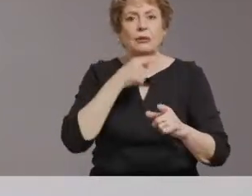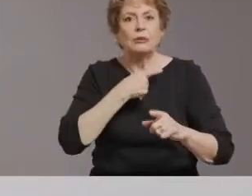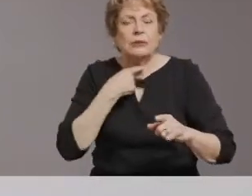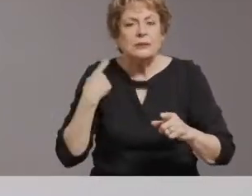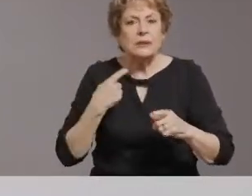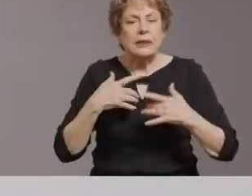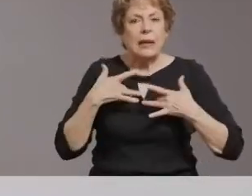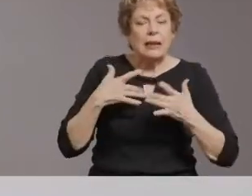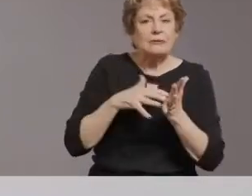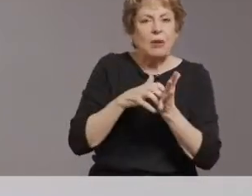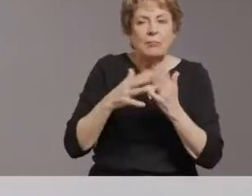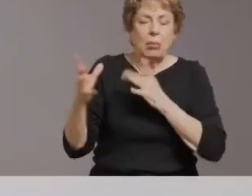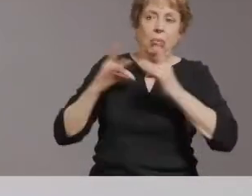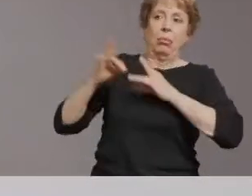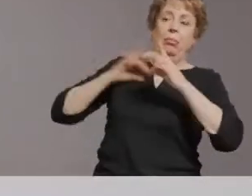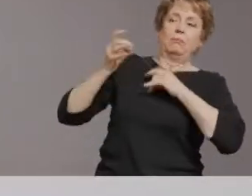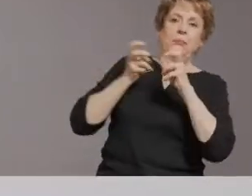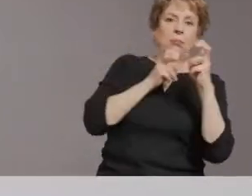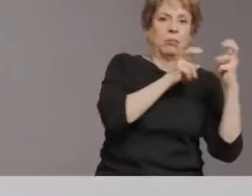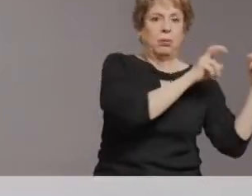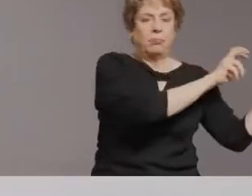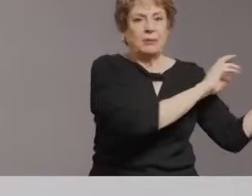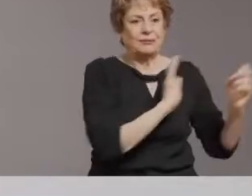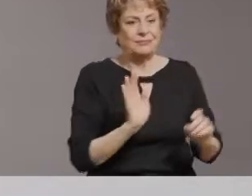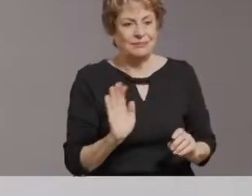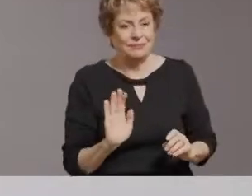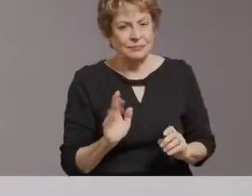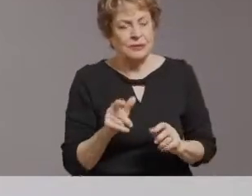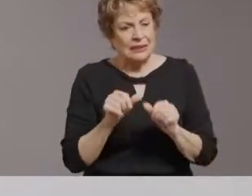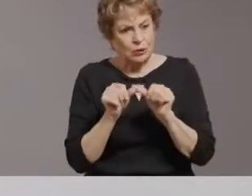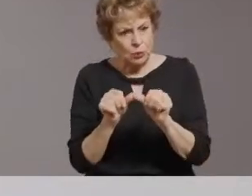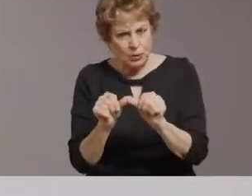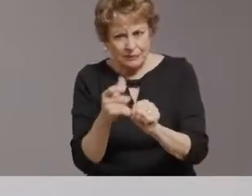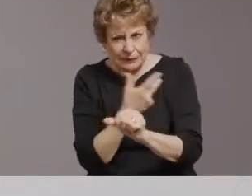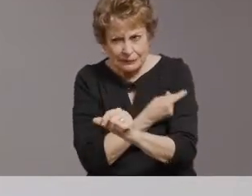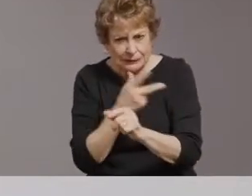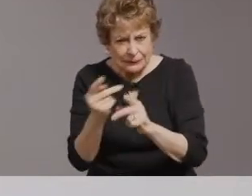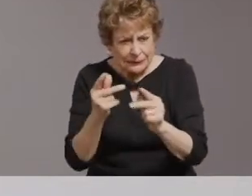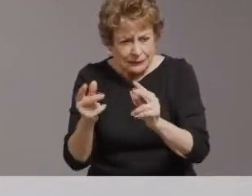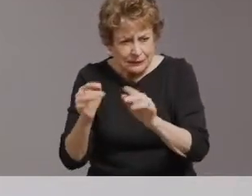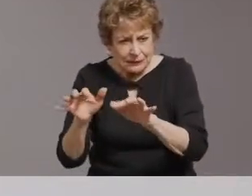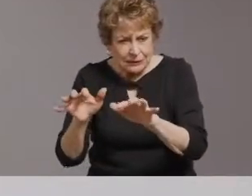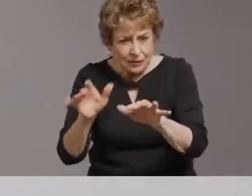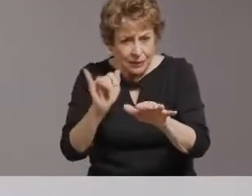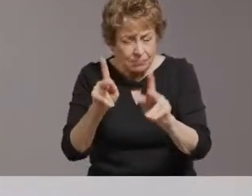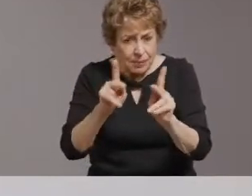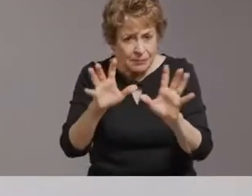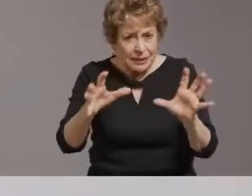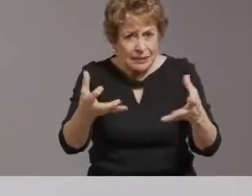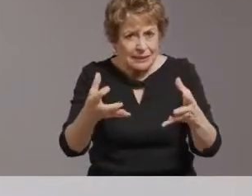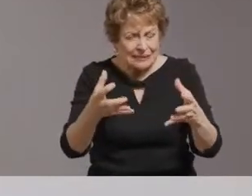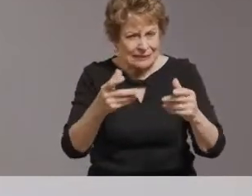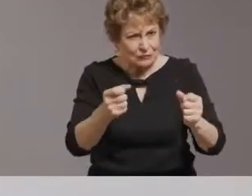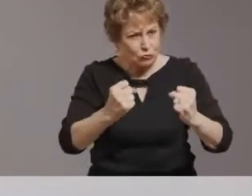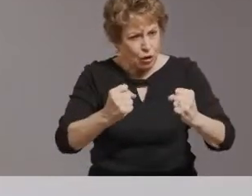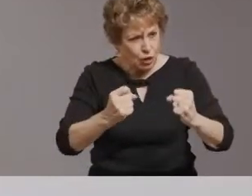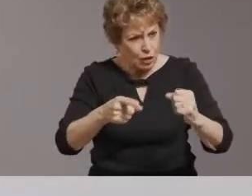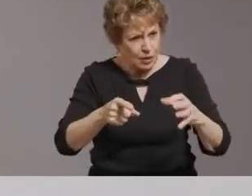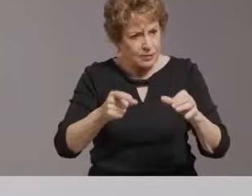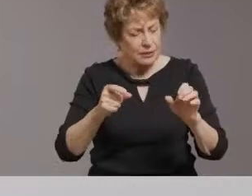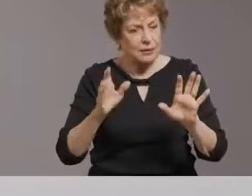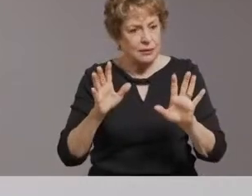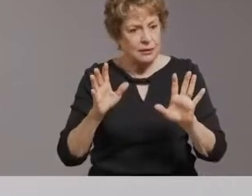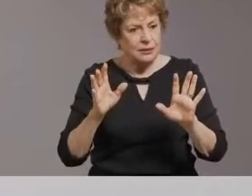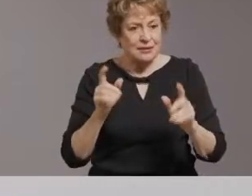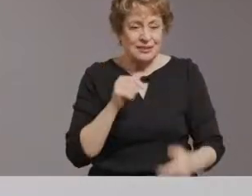We continue to try to vaccinate our vulnerable populations and to get them vaccinated as quickly as possible. But not everybody